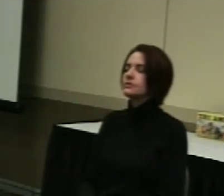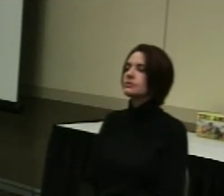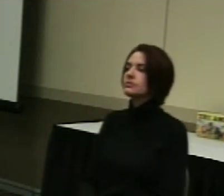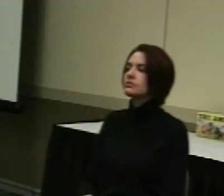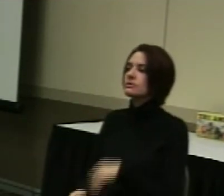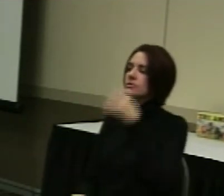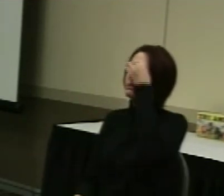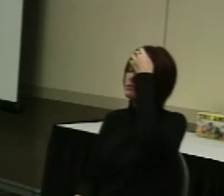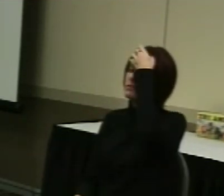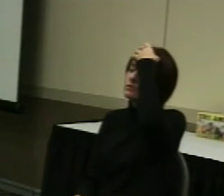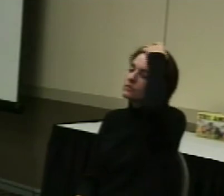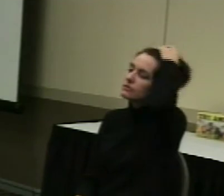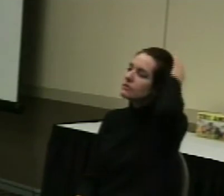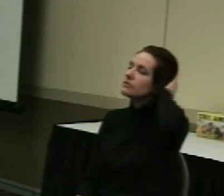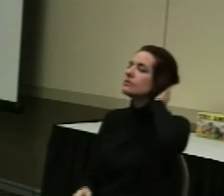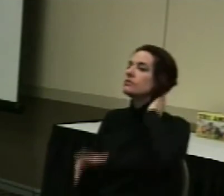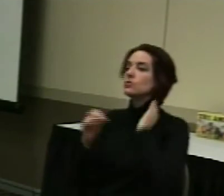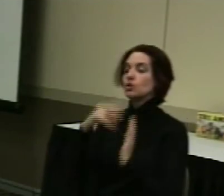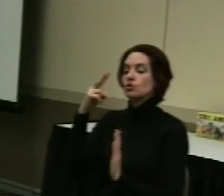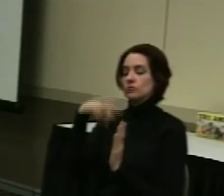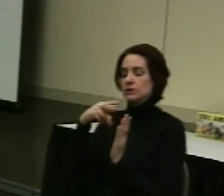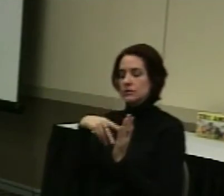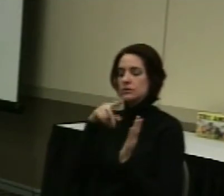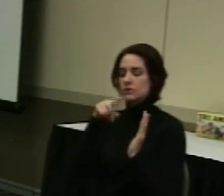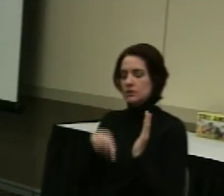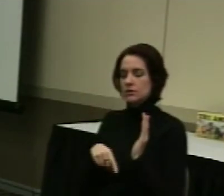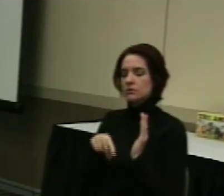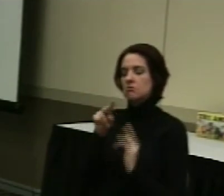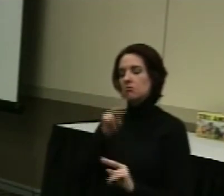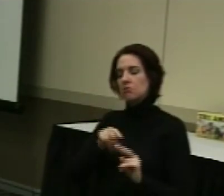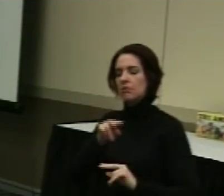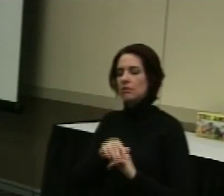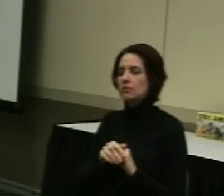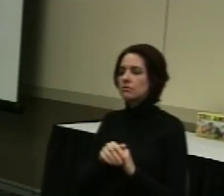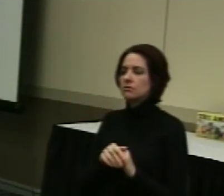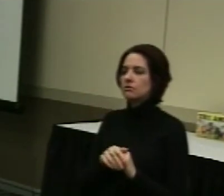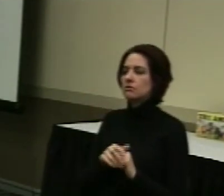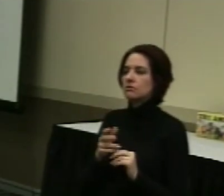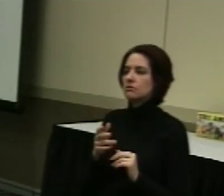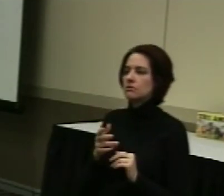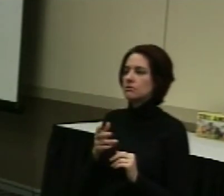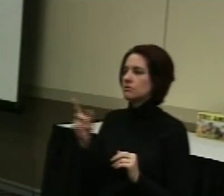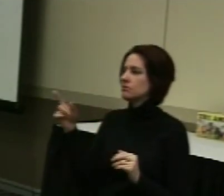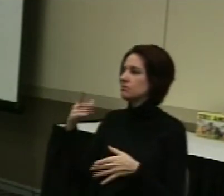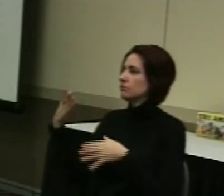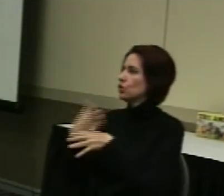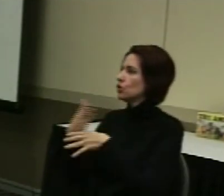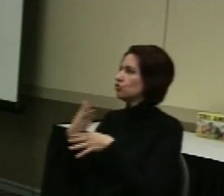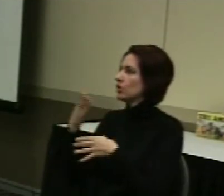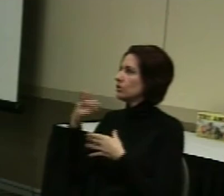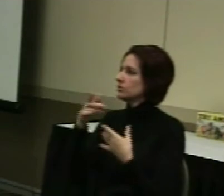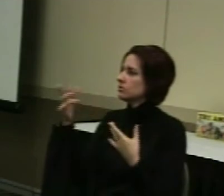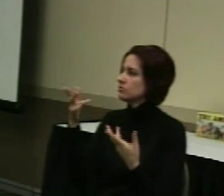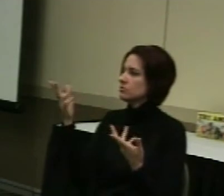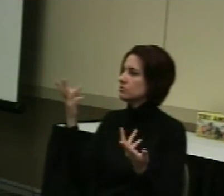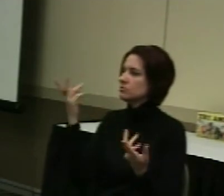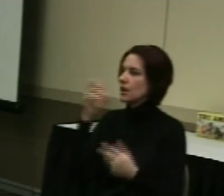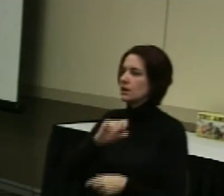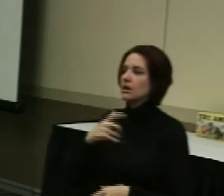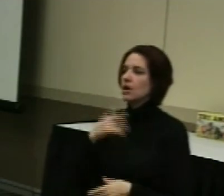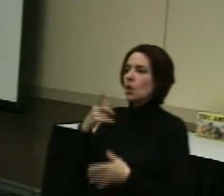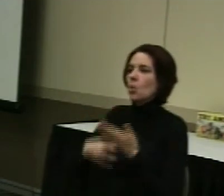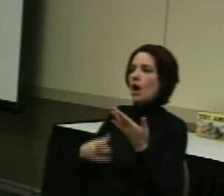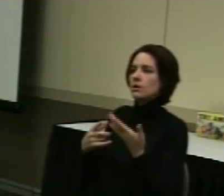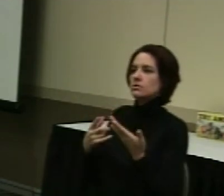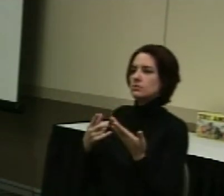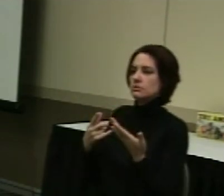As you looked at her at the little blue sheet, maybe you can just share together, all of us here. What just jumps out to you